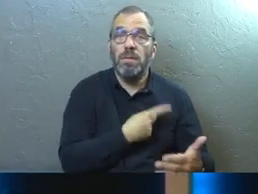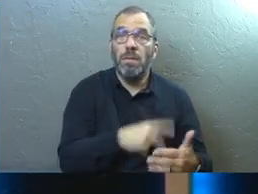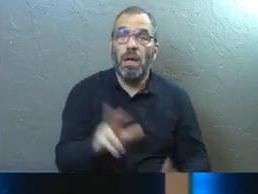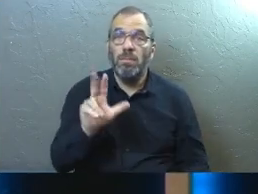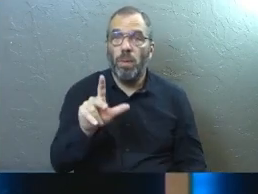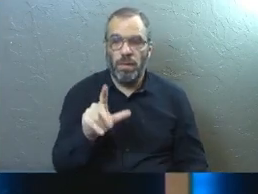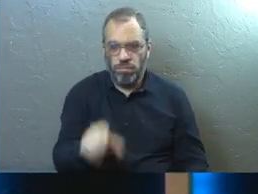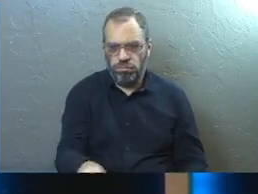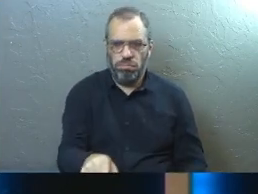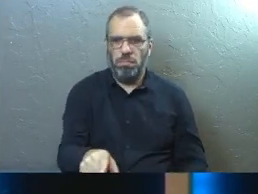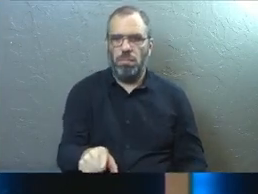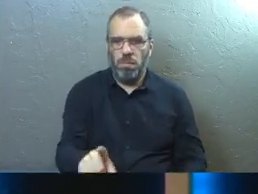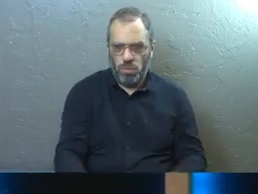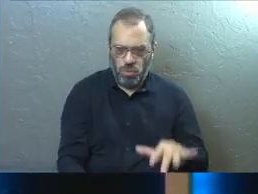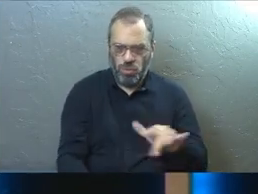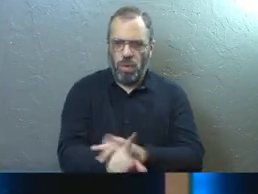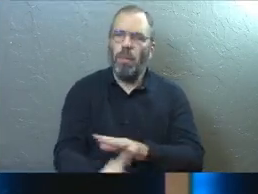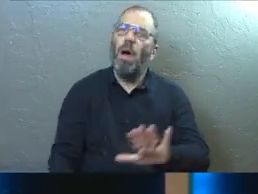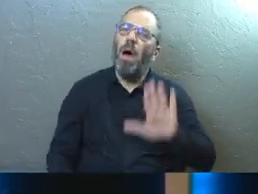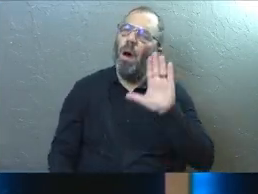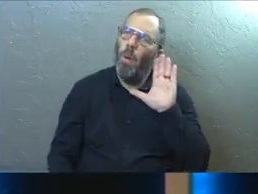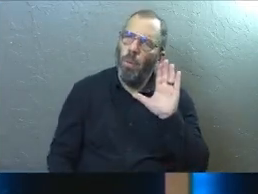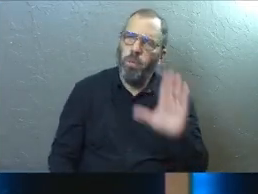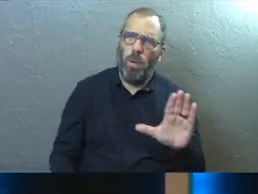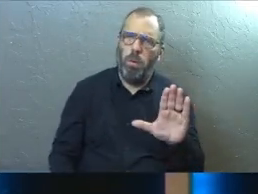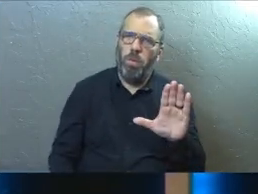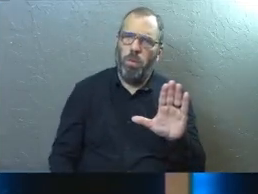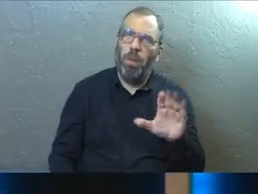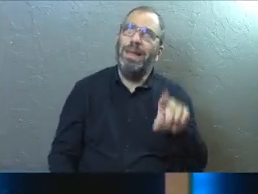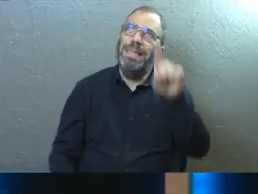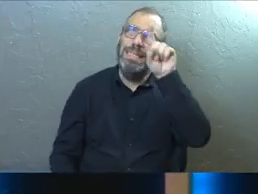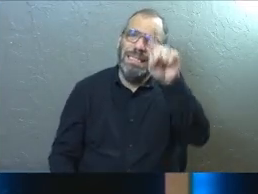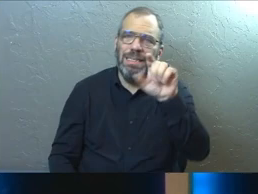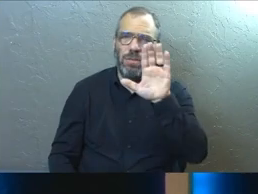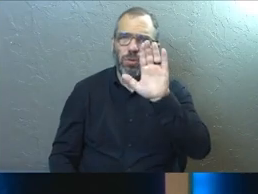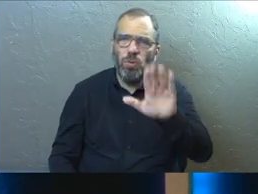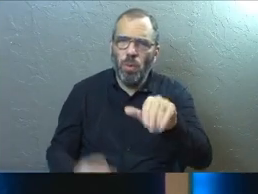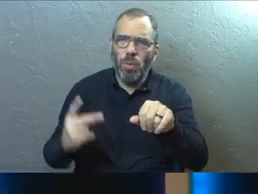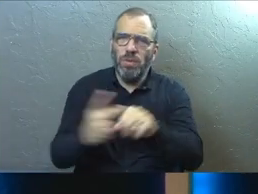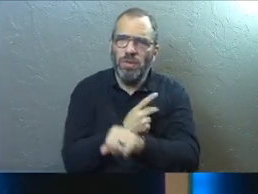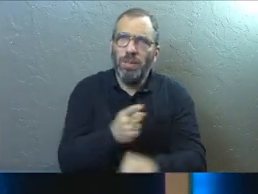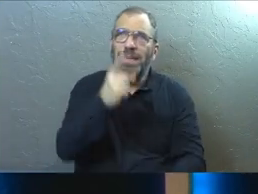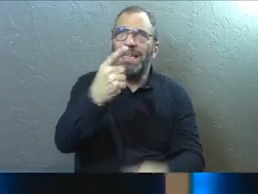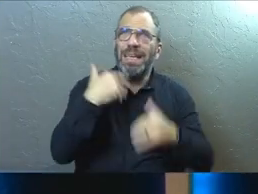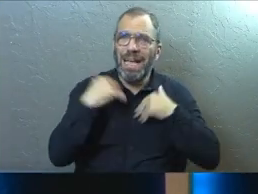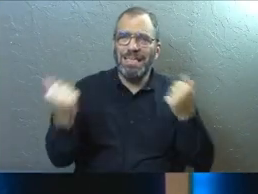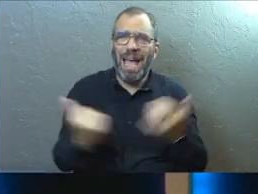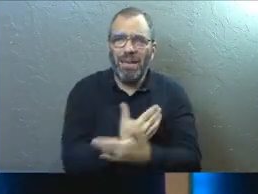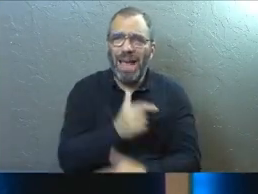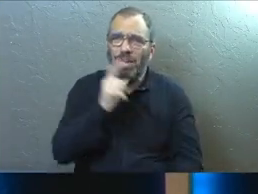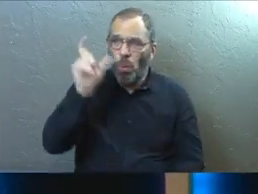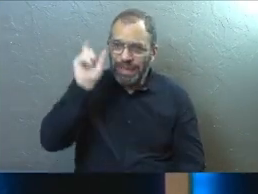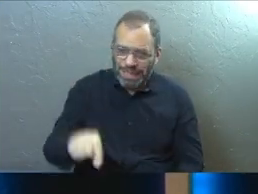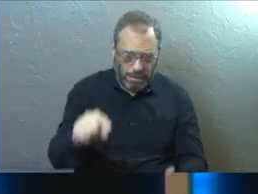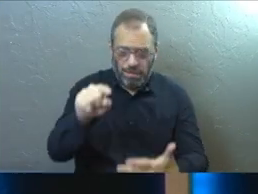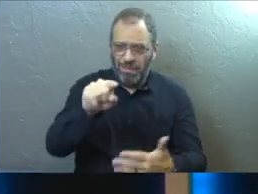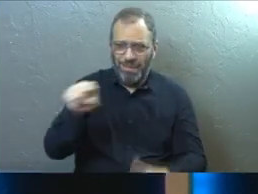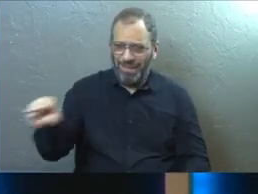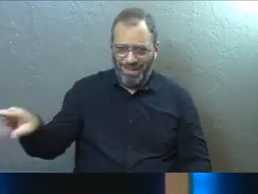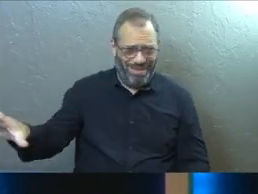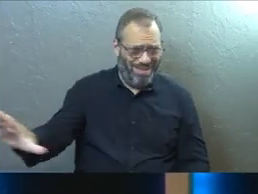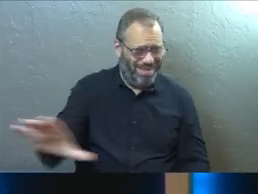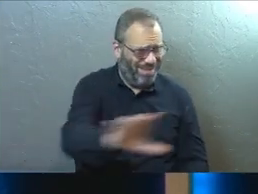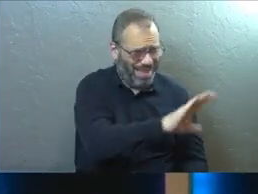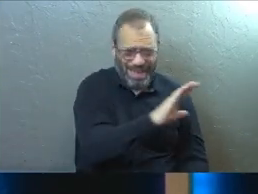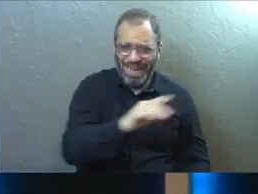23, I think, comes right into our world and says, hold on, the Lord is my shepherd and I have everything that I need. I don't need all of the